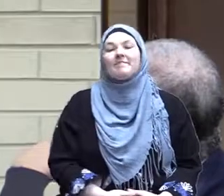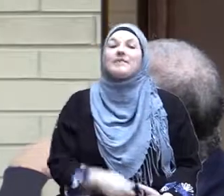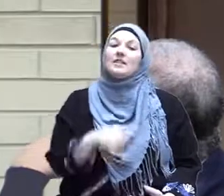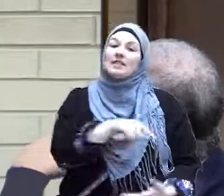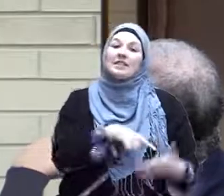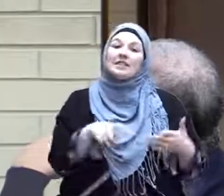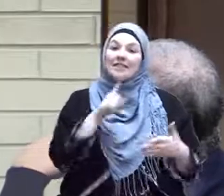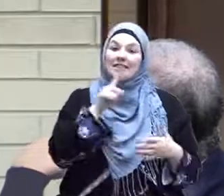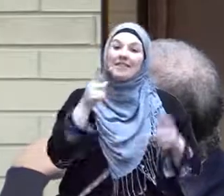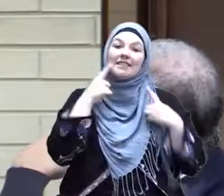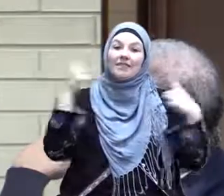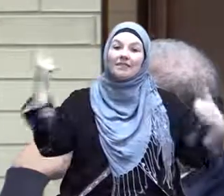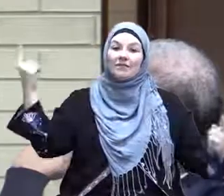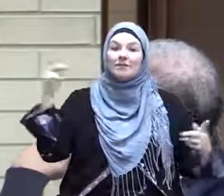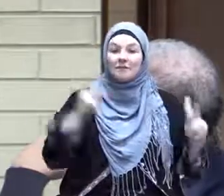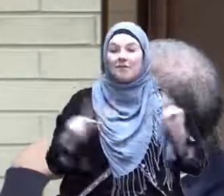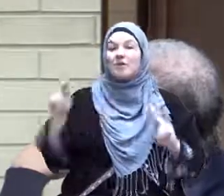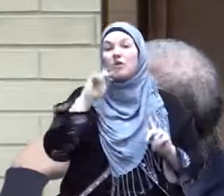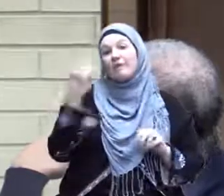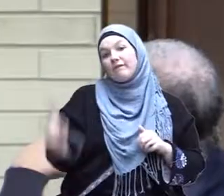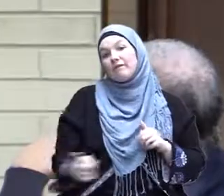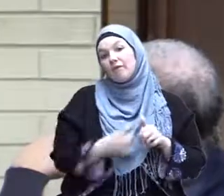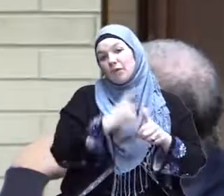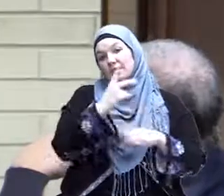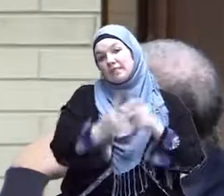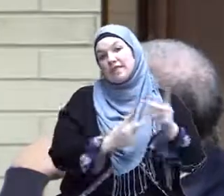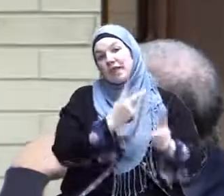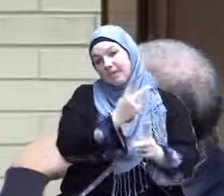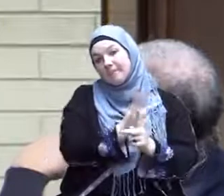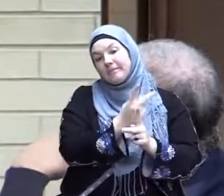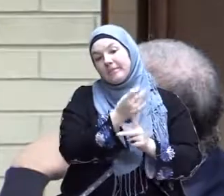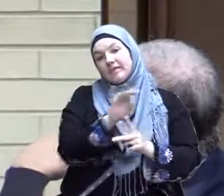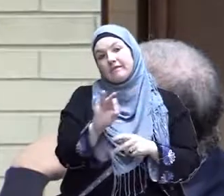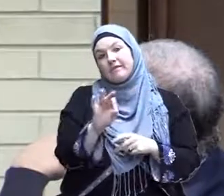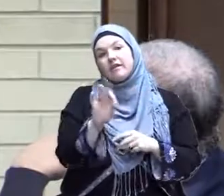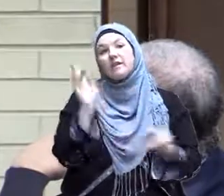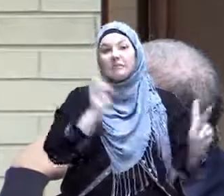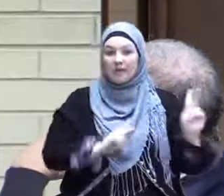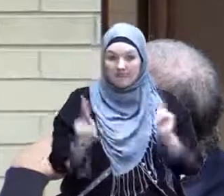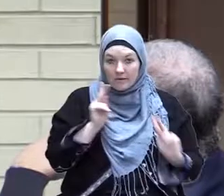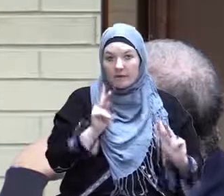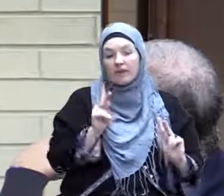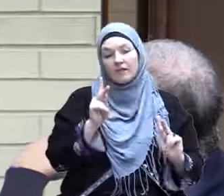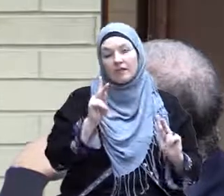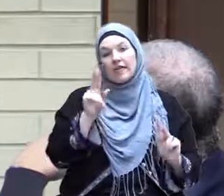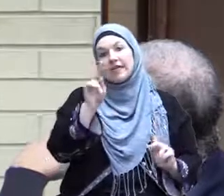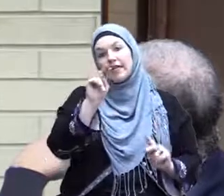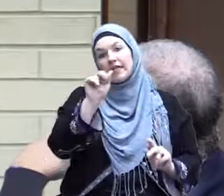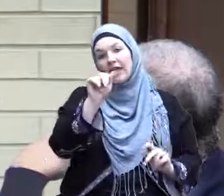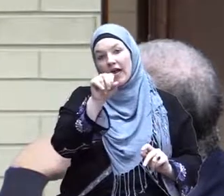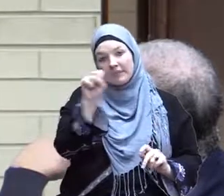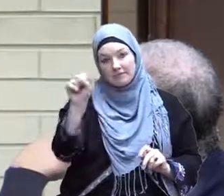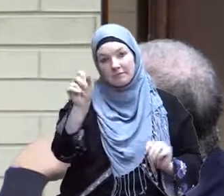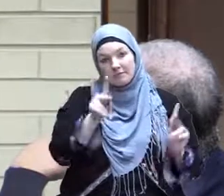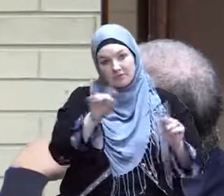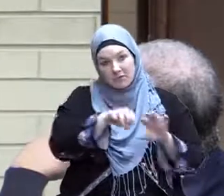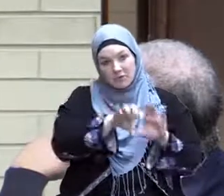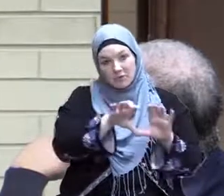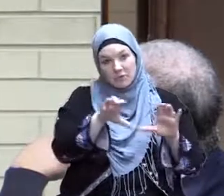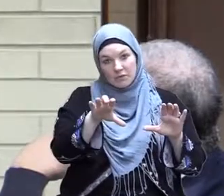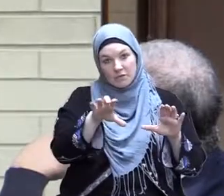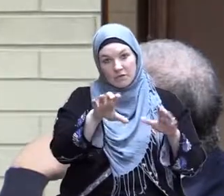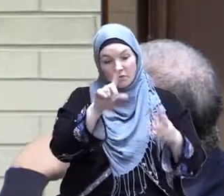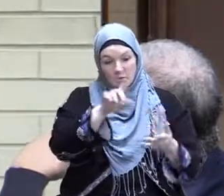are the successful ones. So the first type of people, nas, in the Quran are